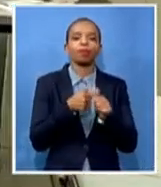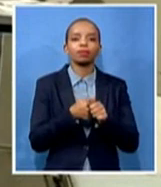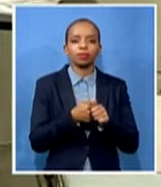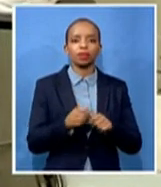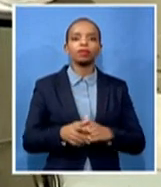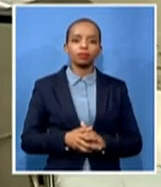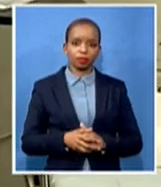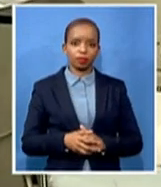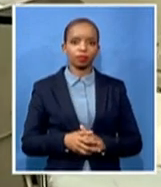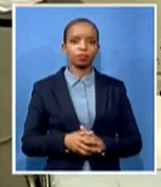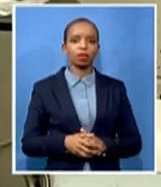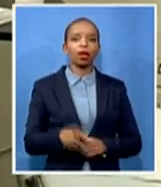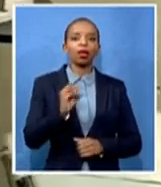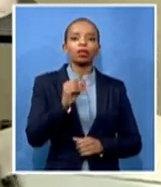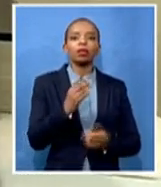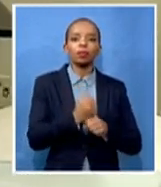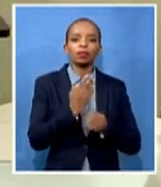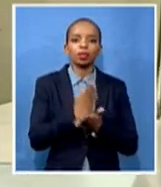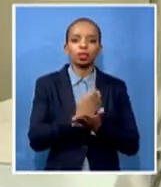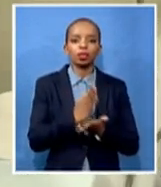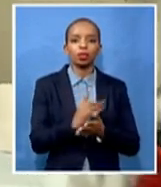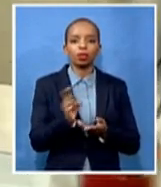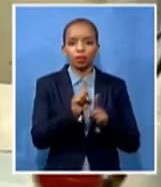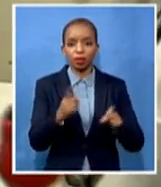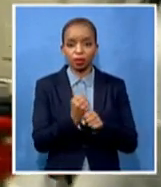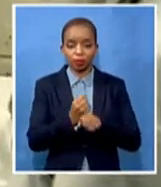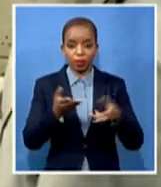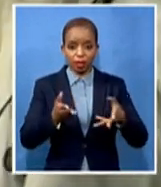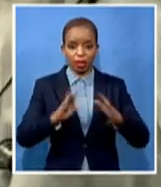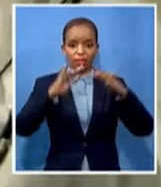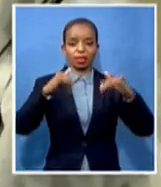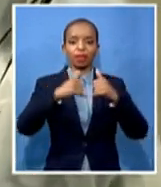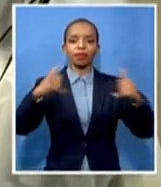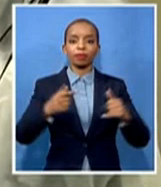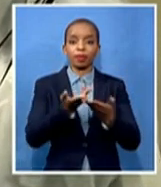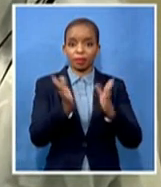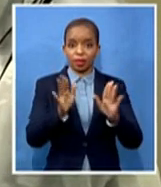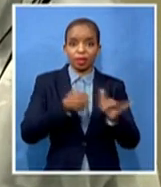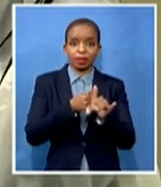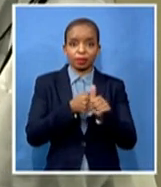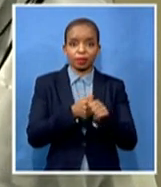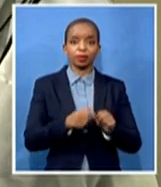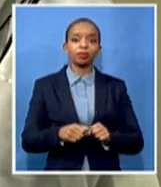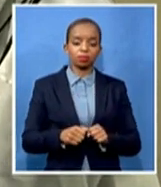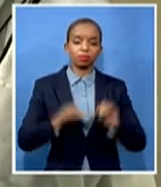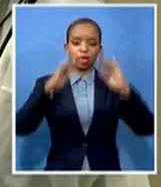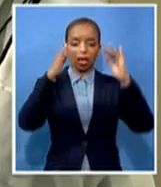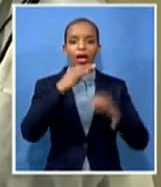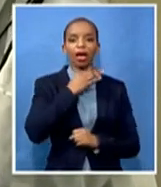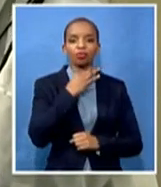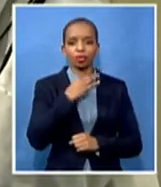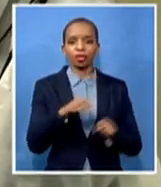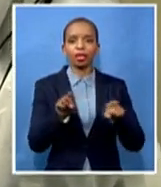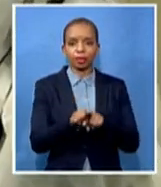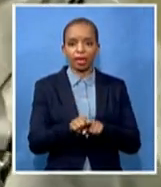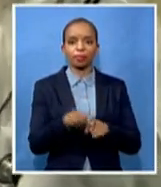They themselves are at high risk. Their colleagues are at high risk. And let me try and bring in Dr. Anele